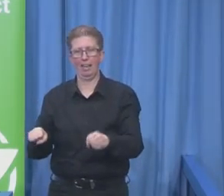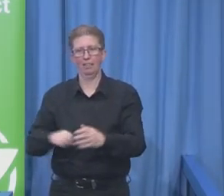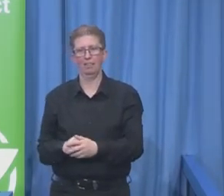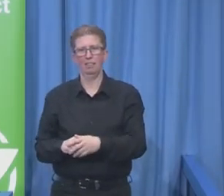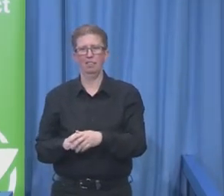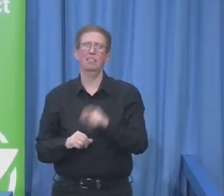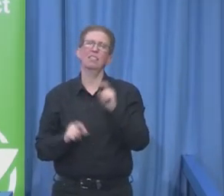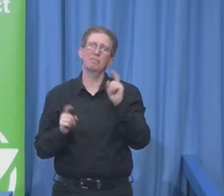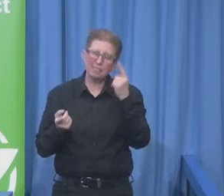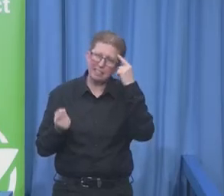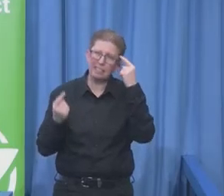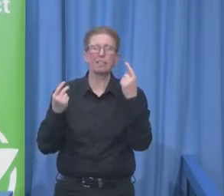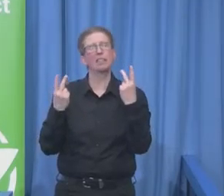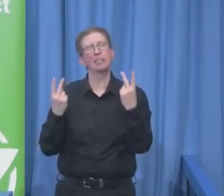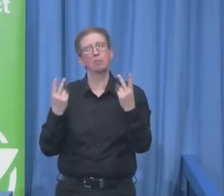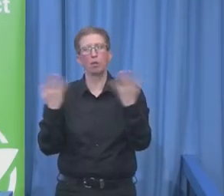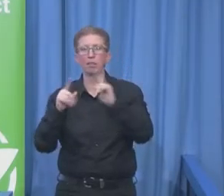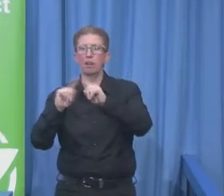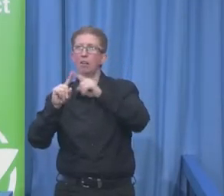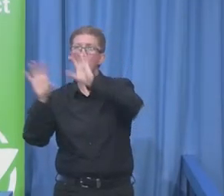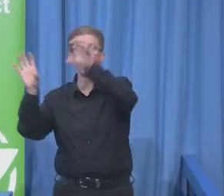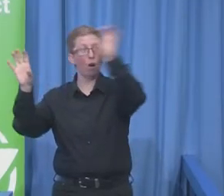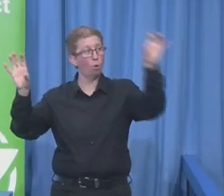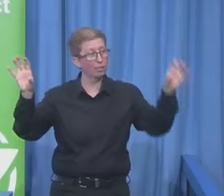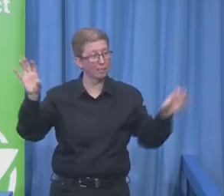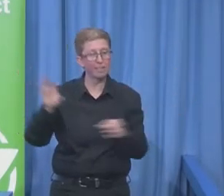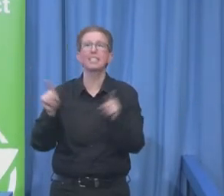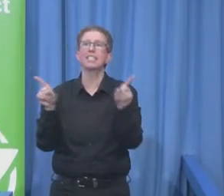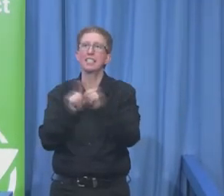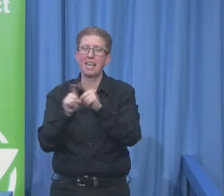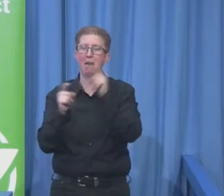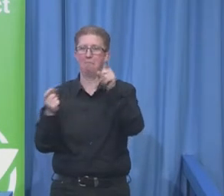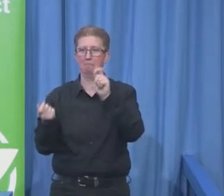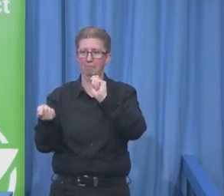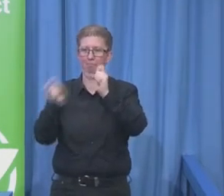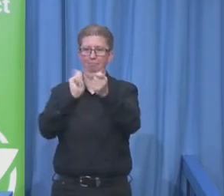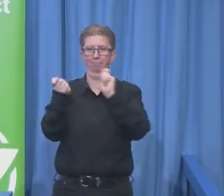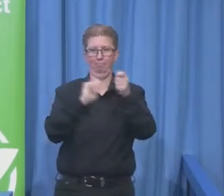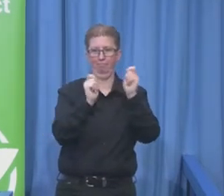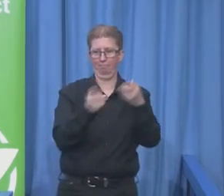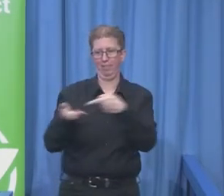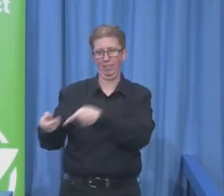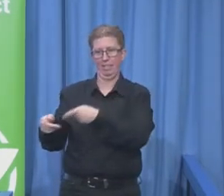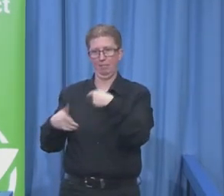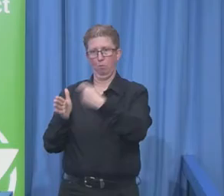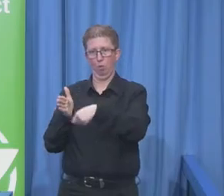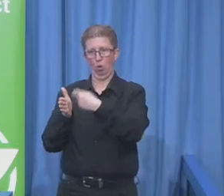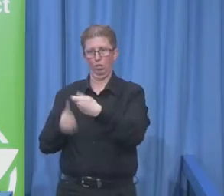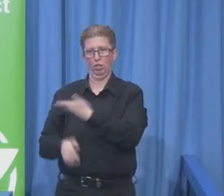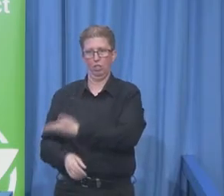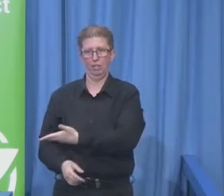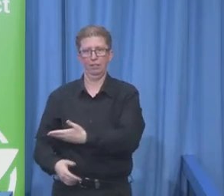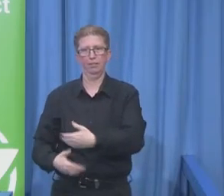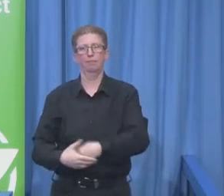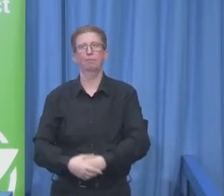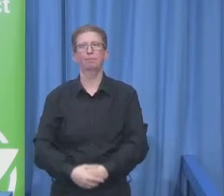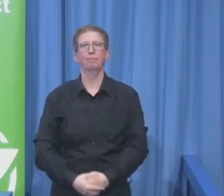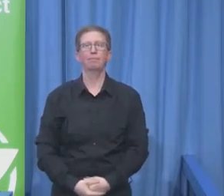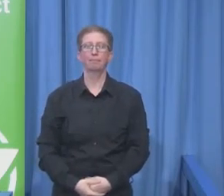Thanks, Radhika, for sharing this lovely story of v-shesh, and we need more of these in India. Let me begin